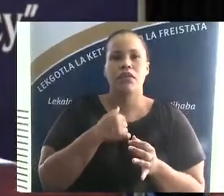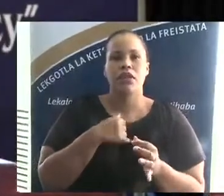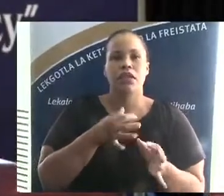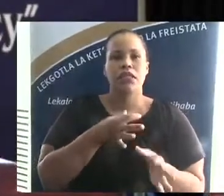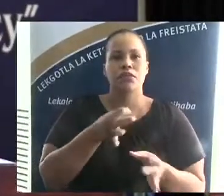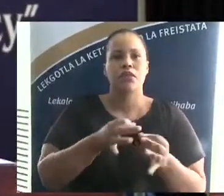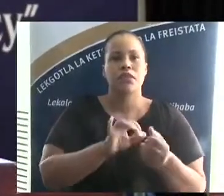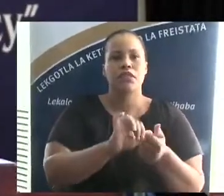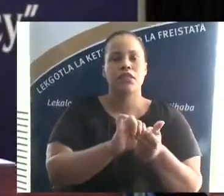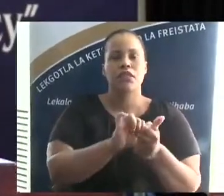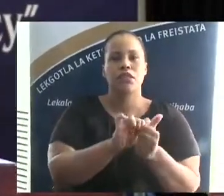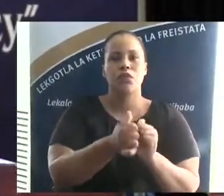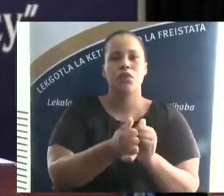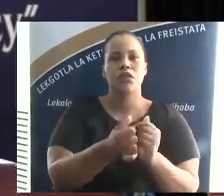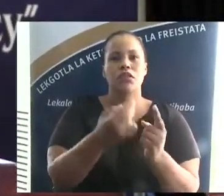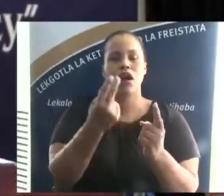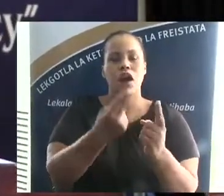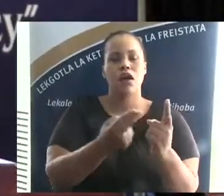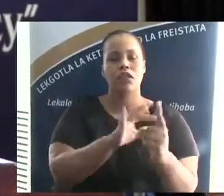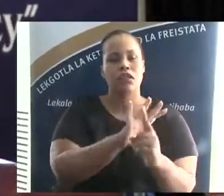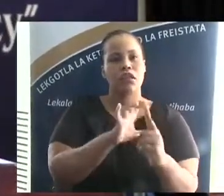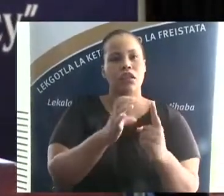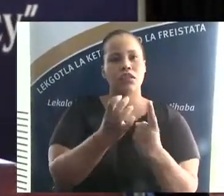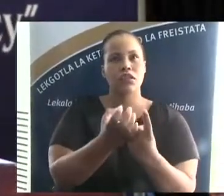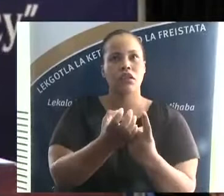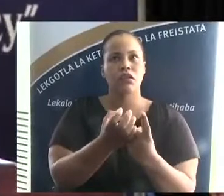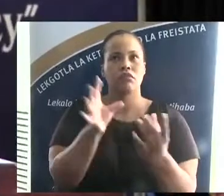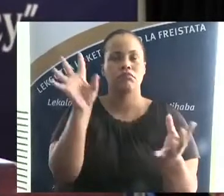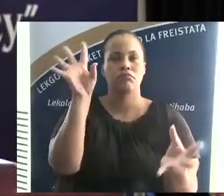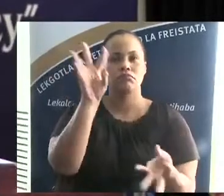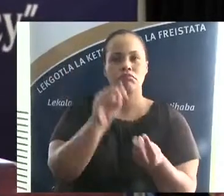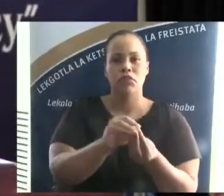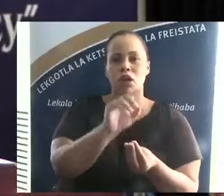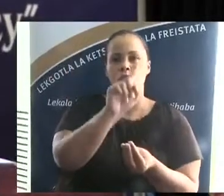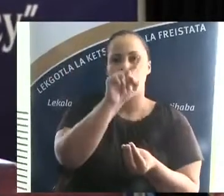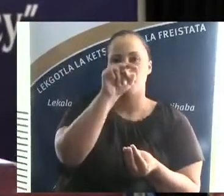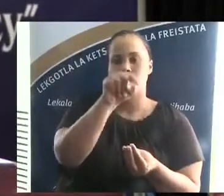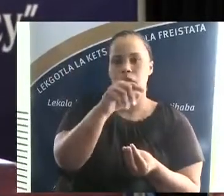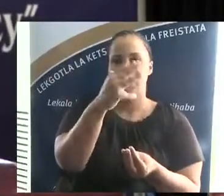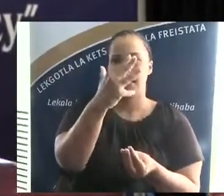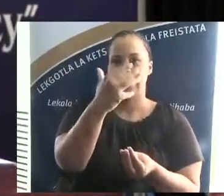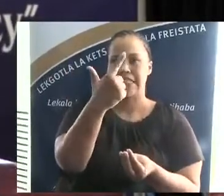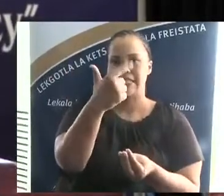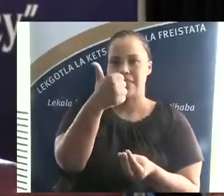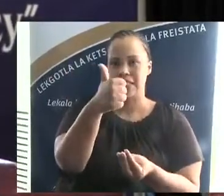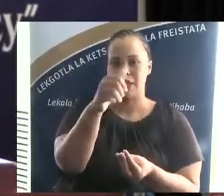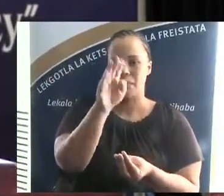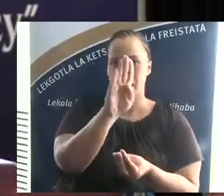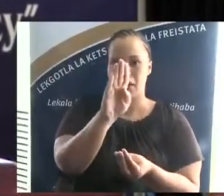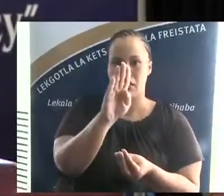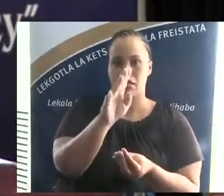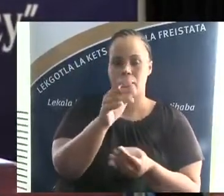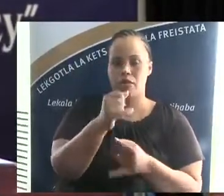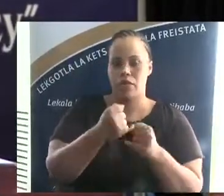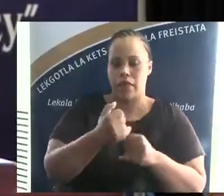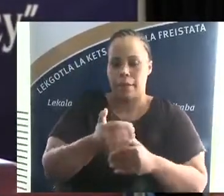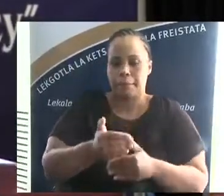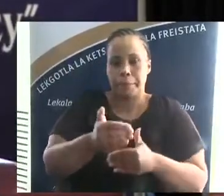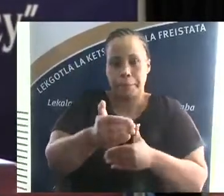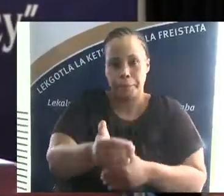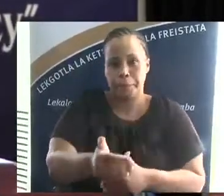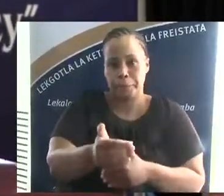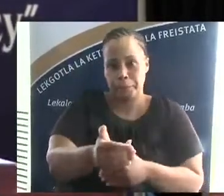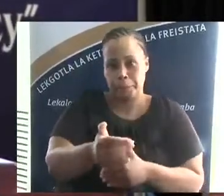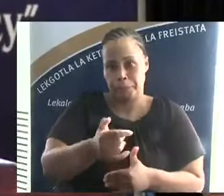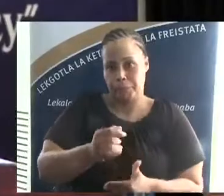sports, arts and recreation's totals amount to 1.976 billion over the medium-term expenditure